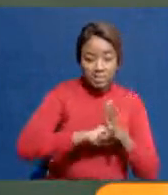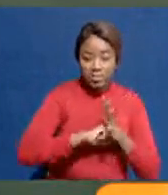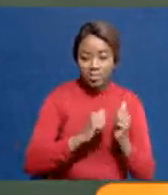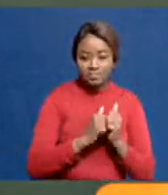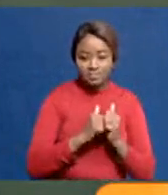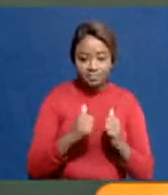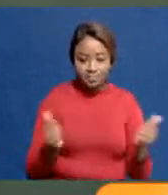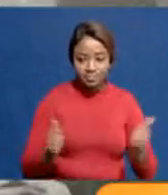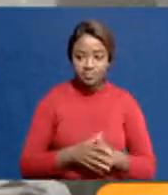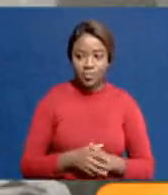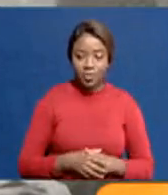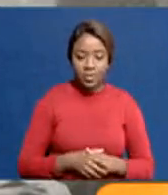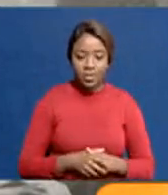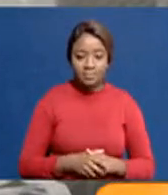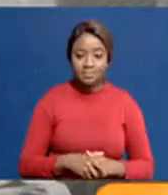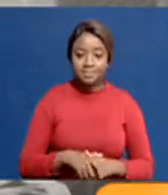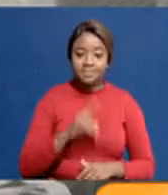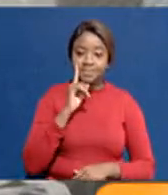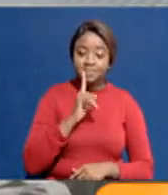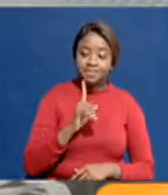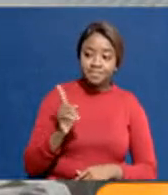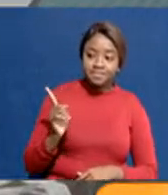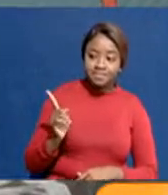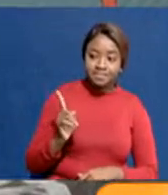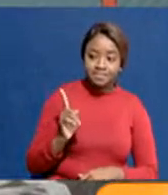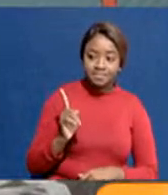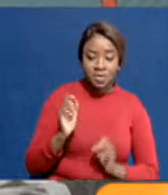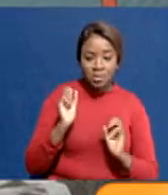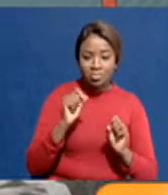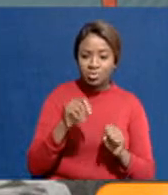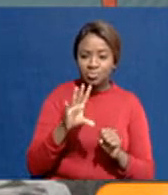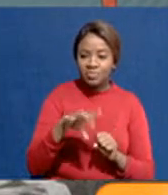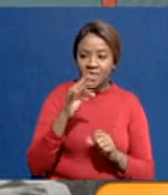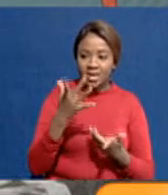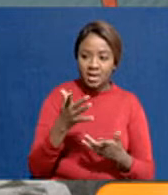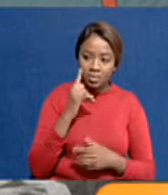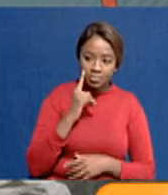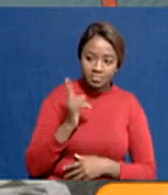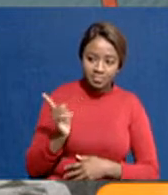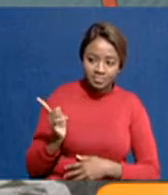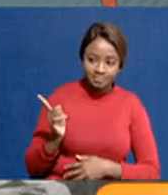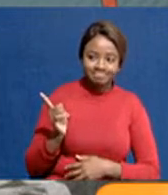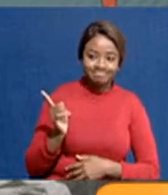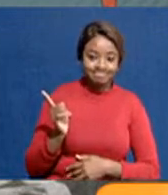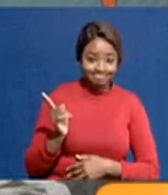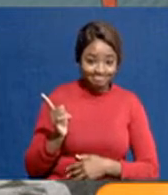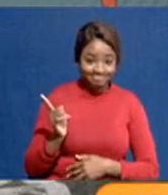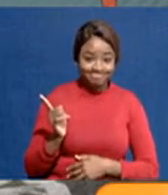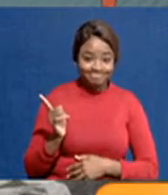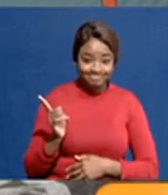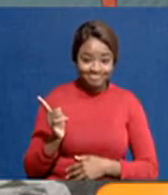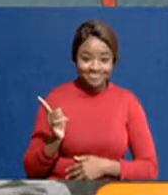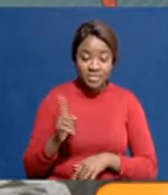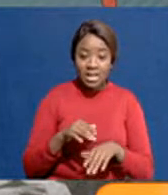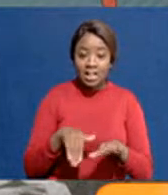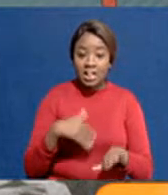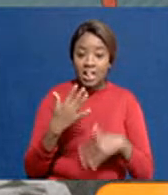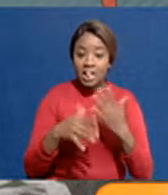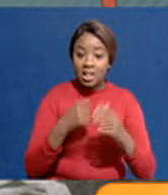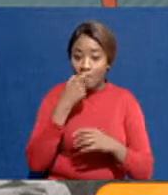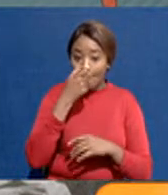need. ASD can sometimes be detected at 18 months, and by the age of 2,